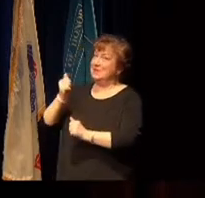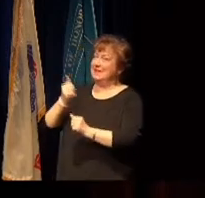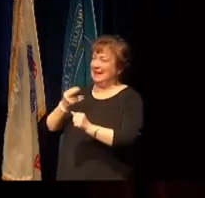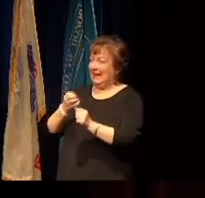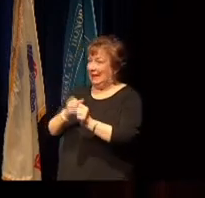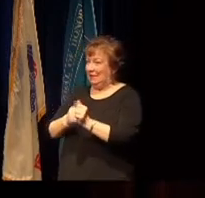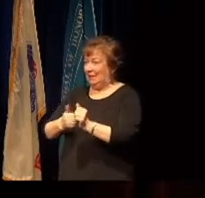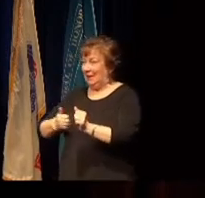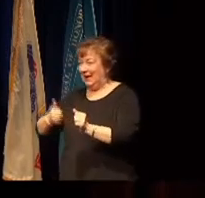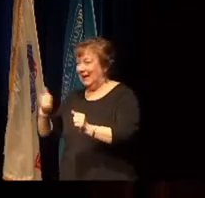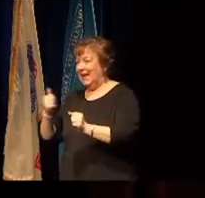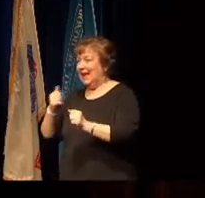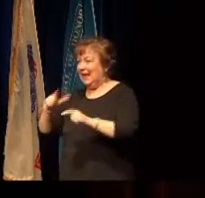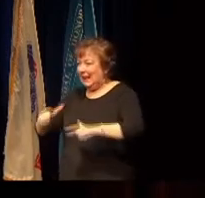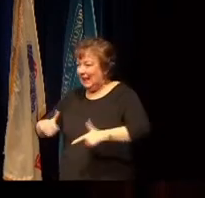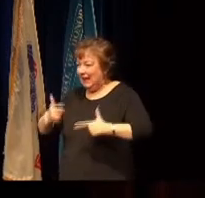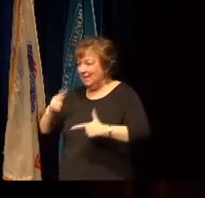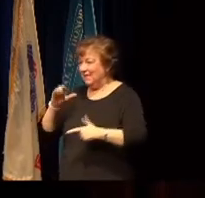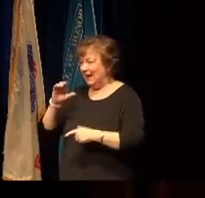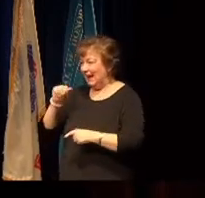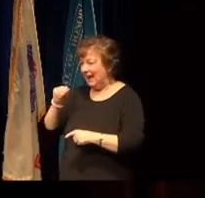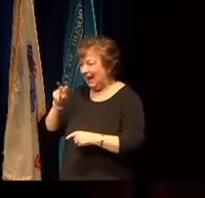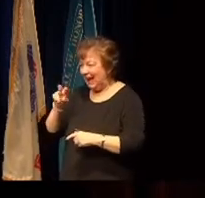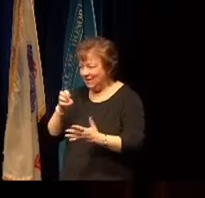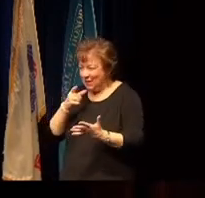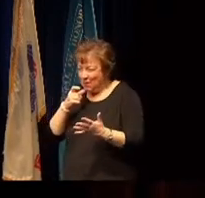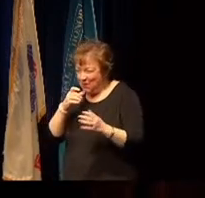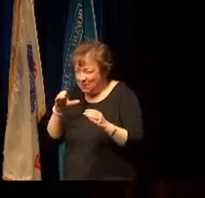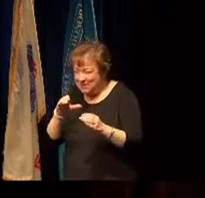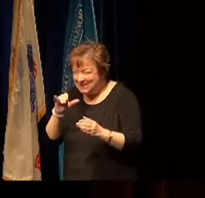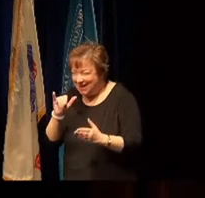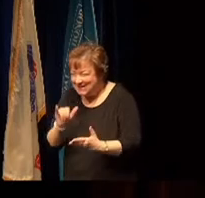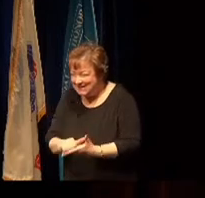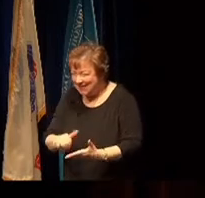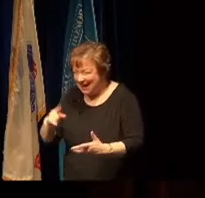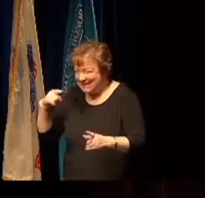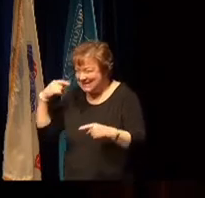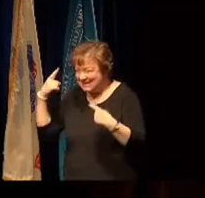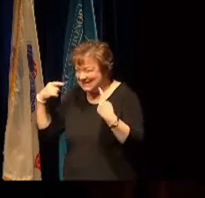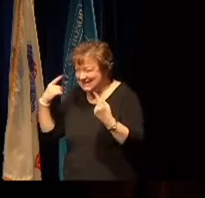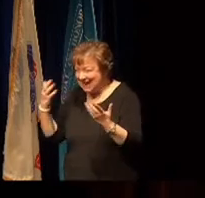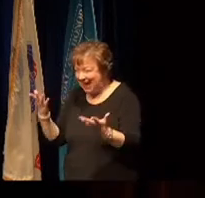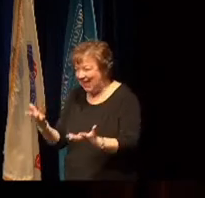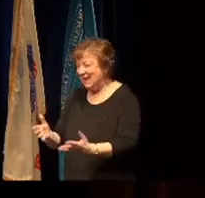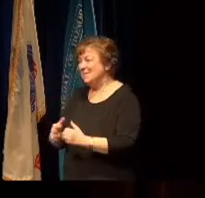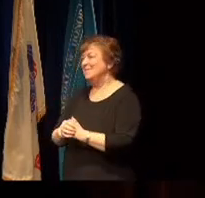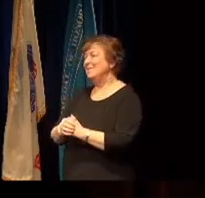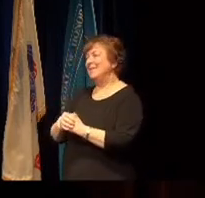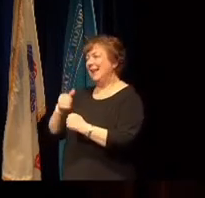and how he lived in a cave for a while. Like, nobody does that. That's insane. And I remember